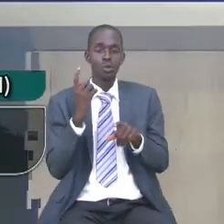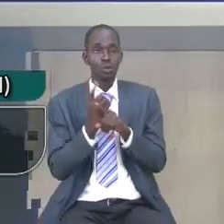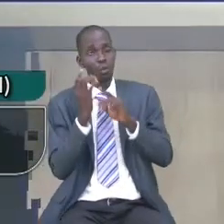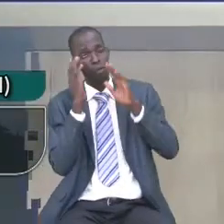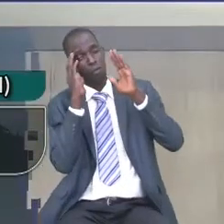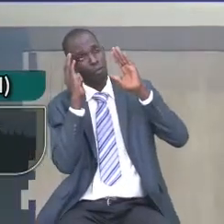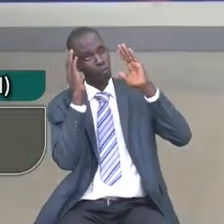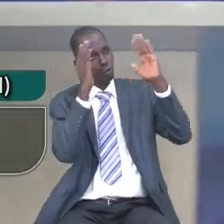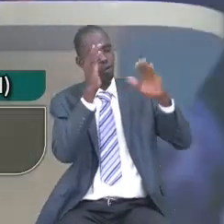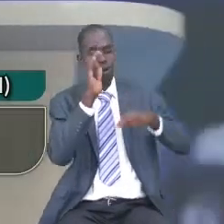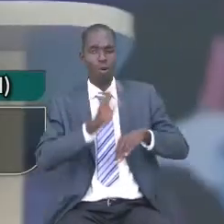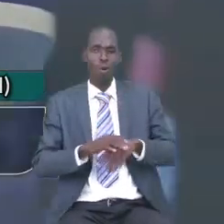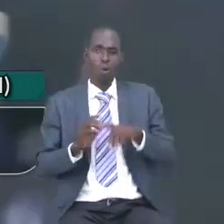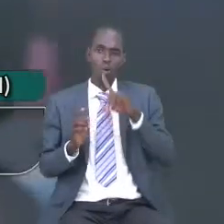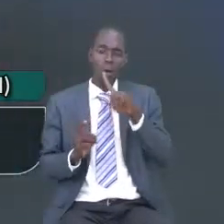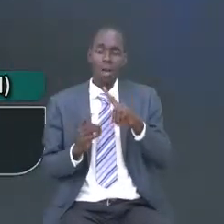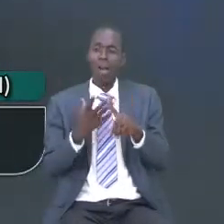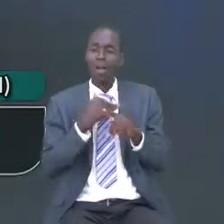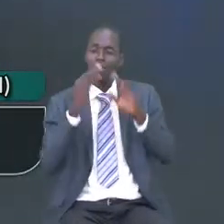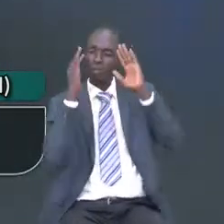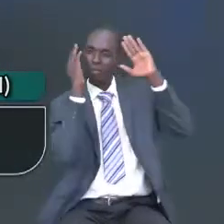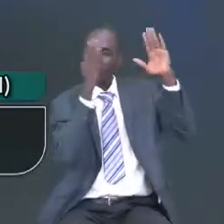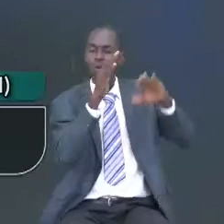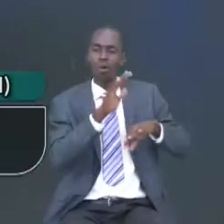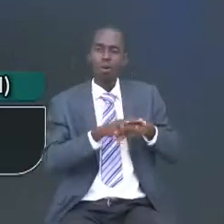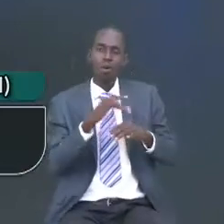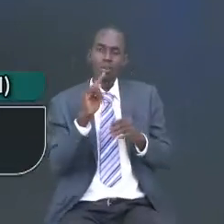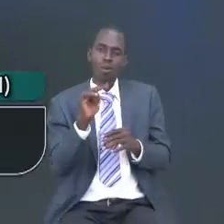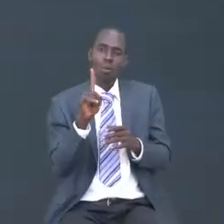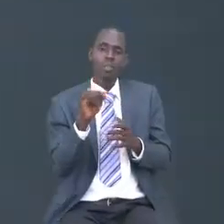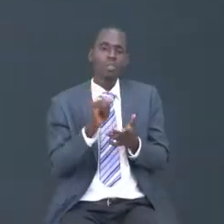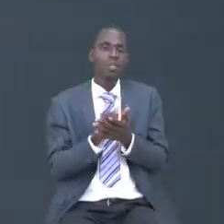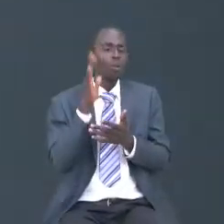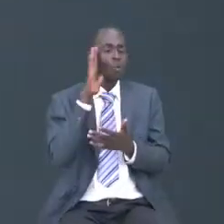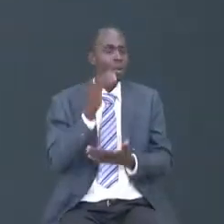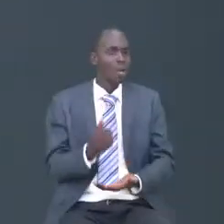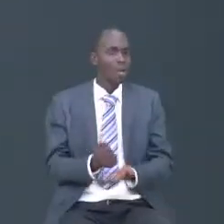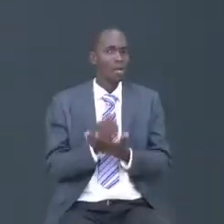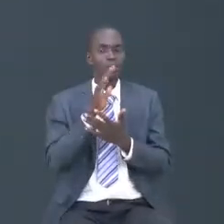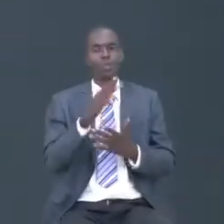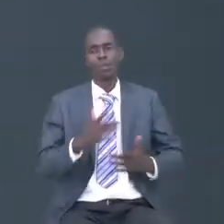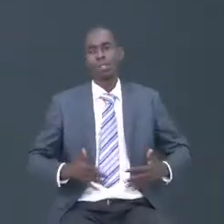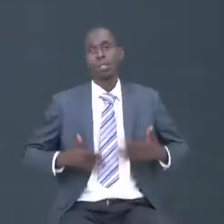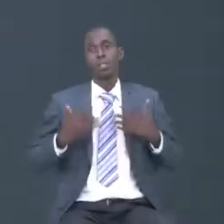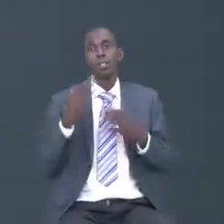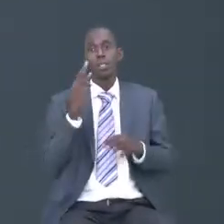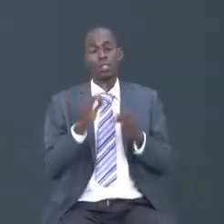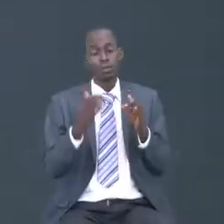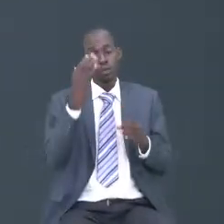that's where direction will go. If you look at the promotion you are going to have,